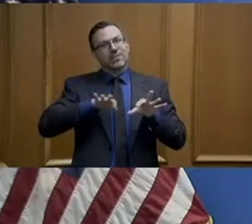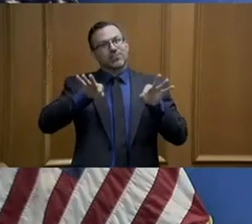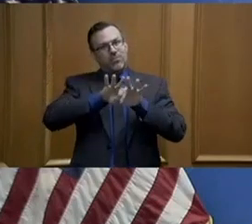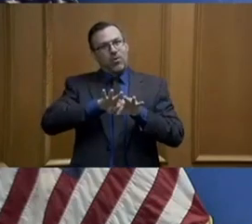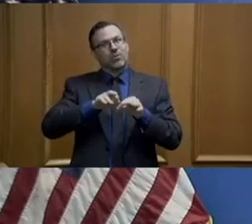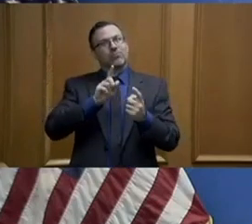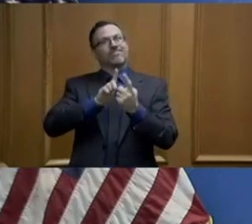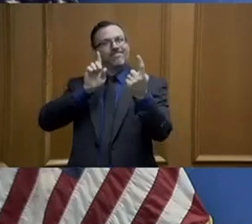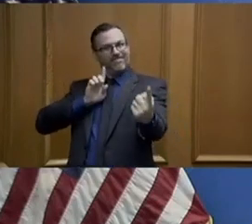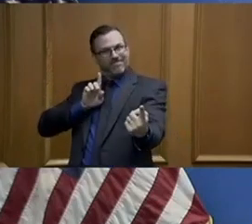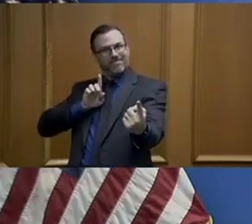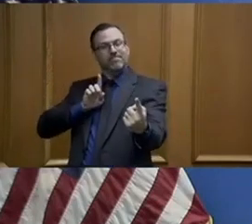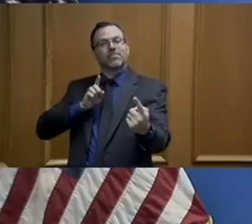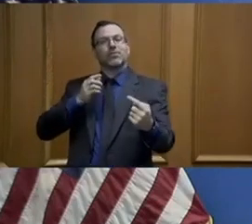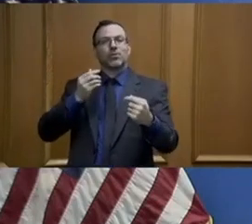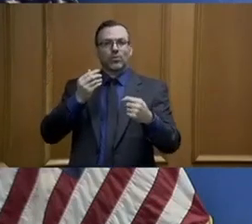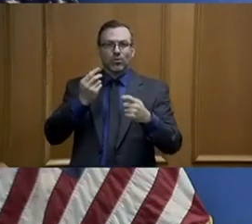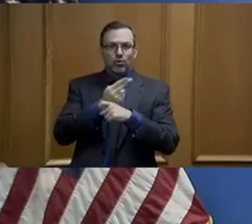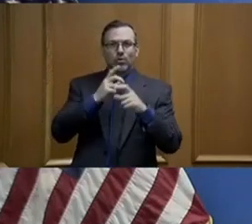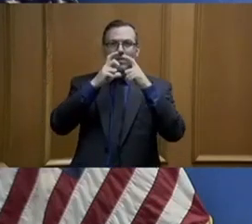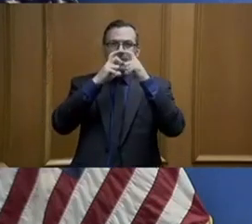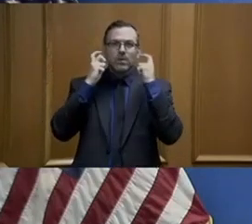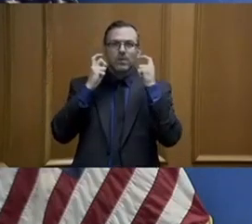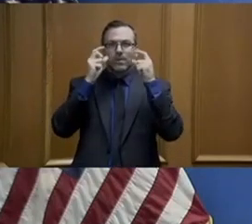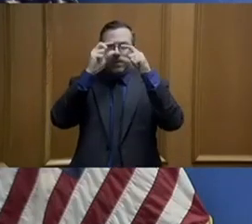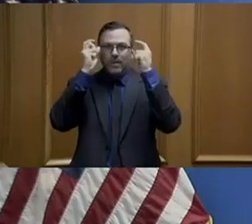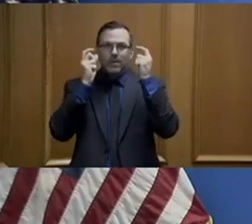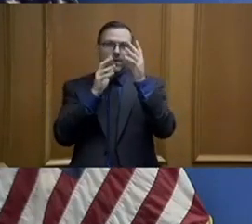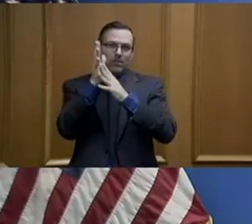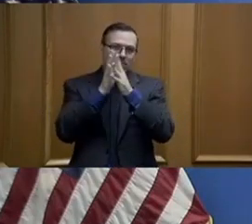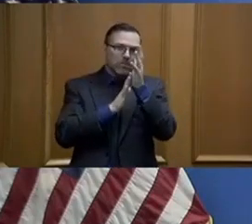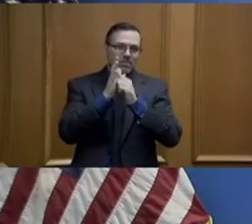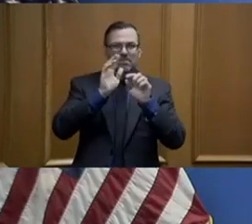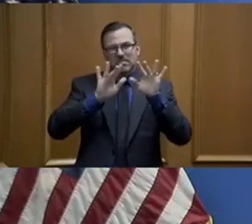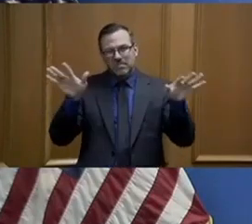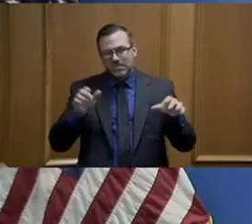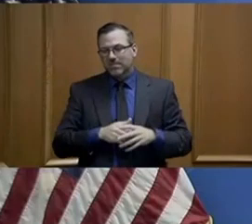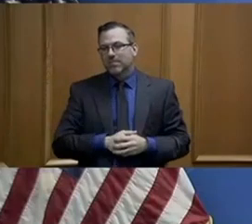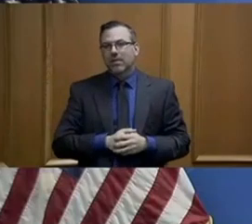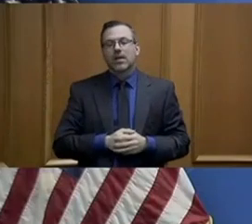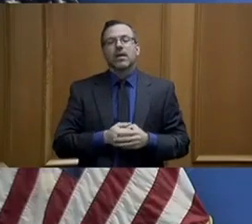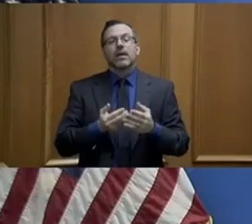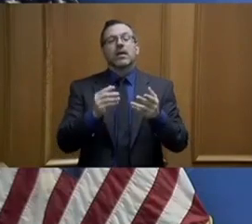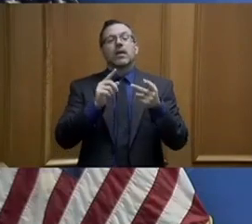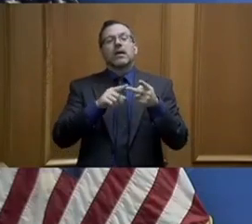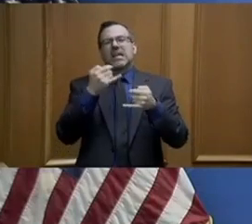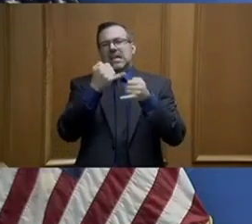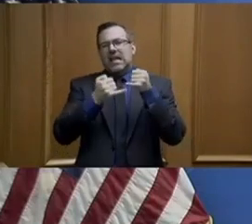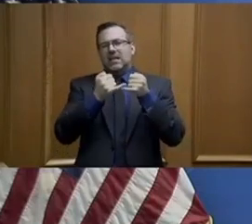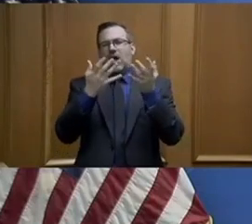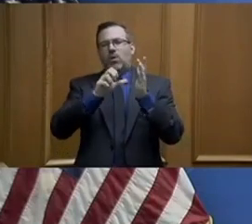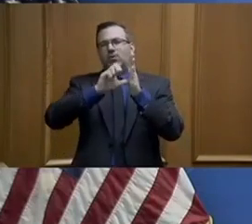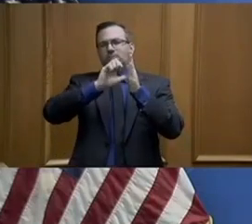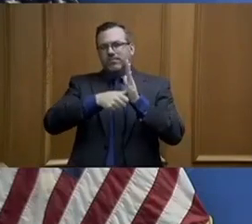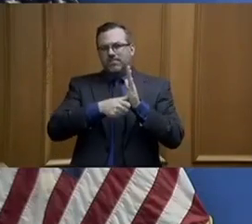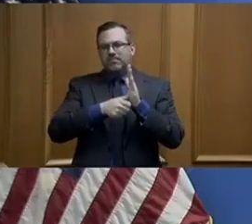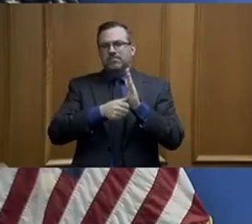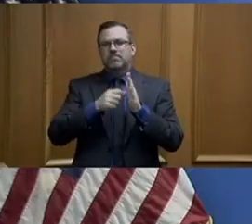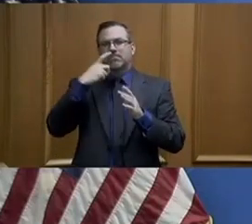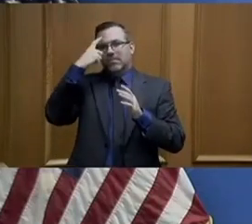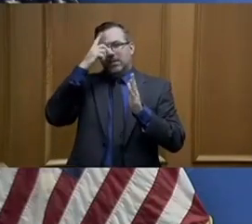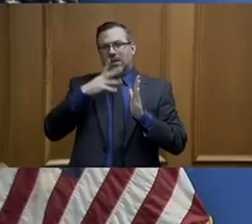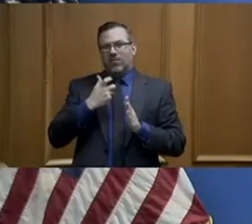hygiene and personal protective equipment. Finally, I want to reiterate what the Governor said about our partnerships with our